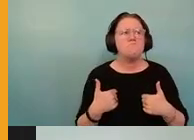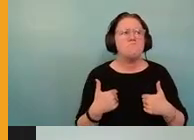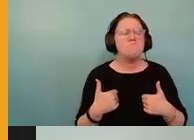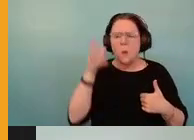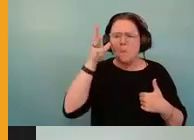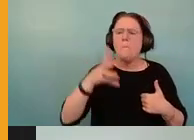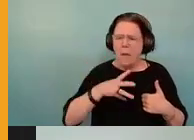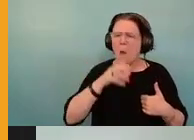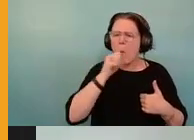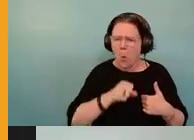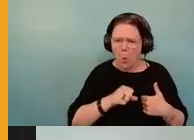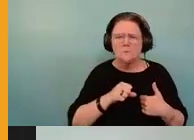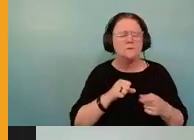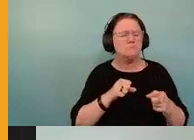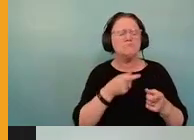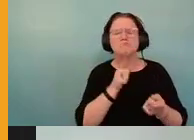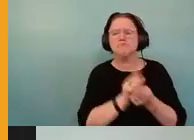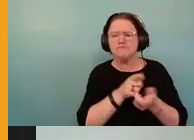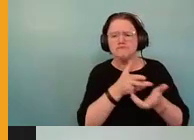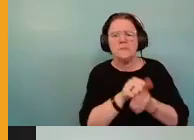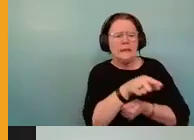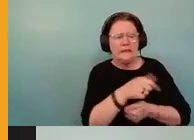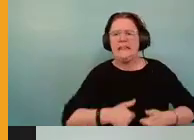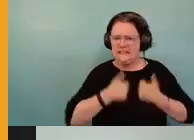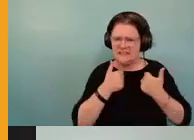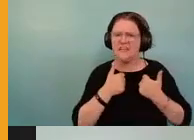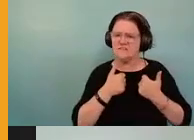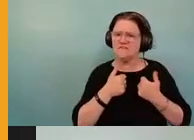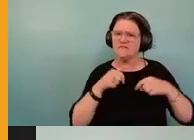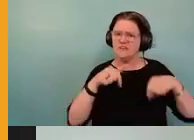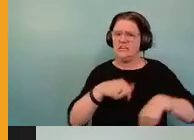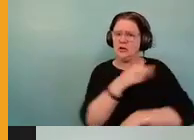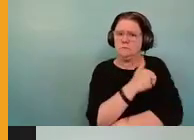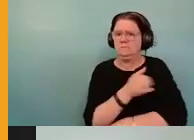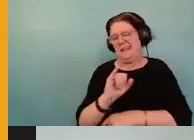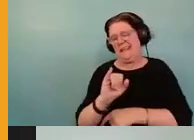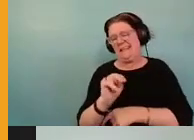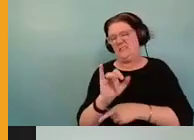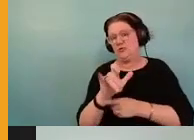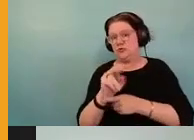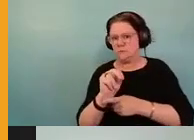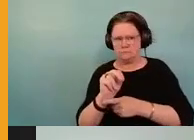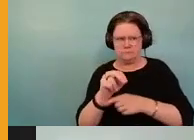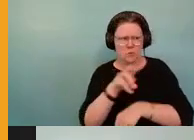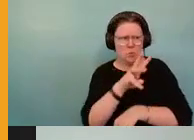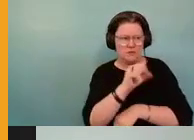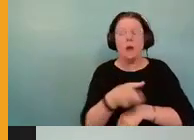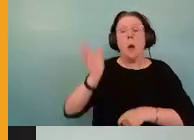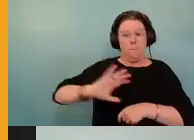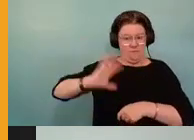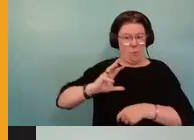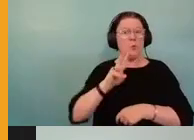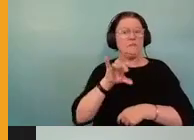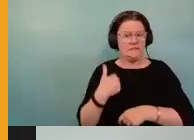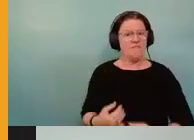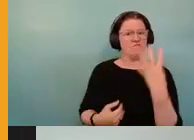older gentleman who lived in an institution in Wisconsin. So Wisconsin used to have I believe, four state